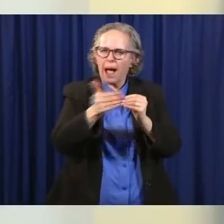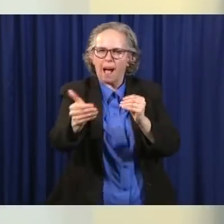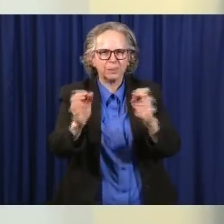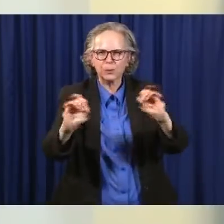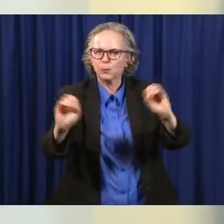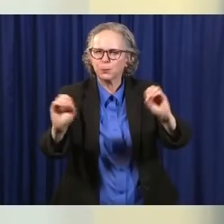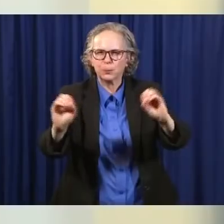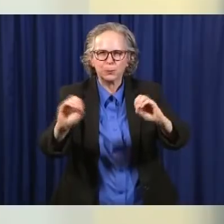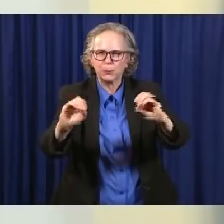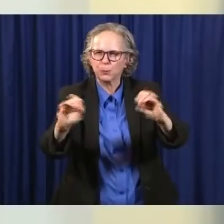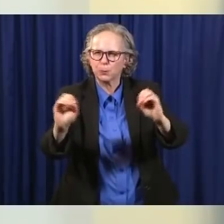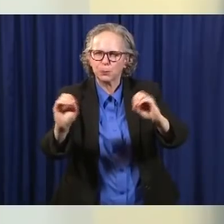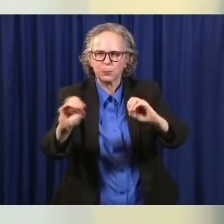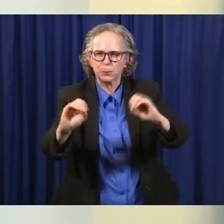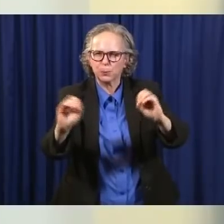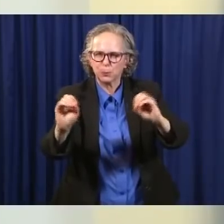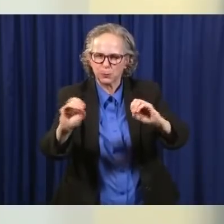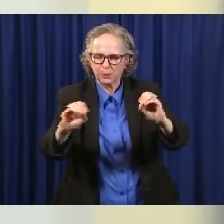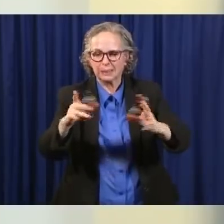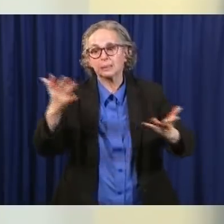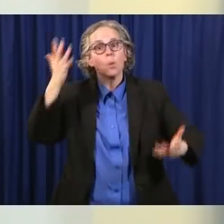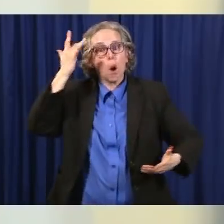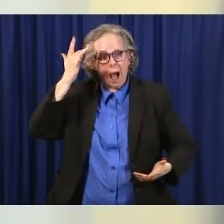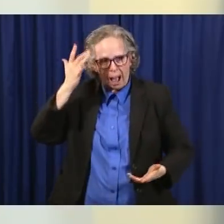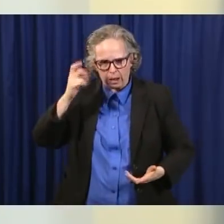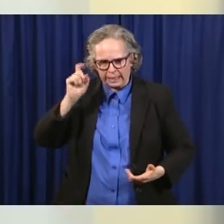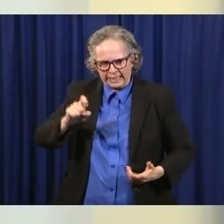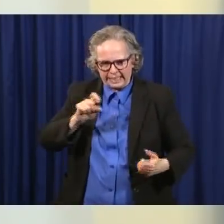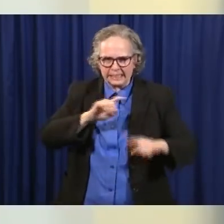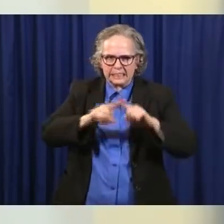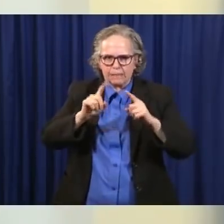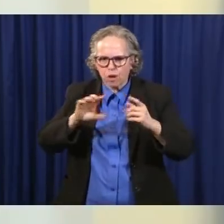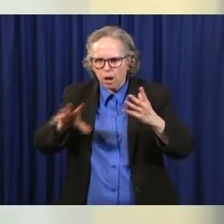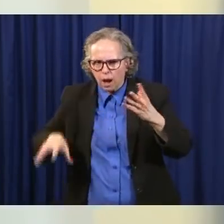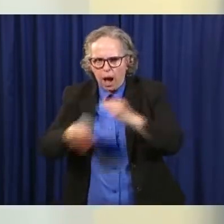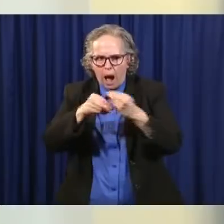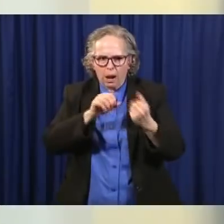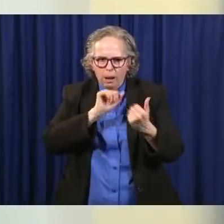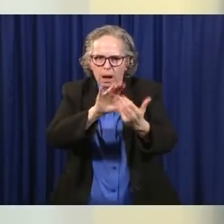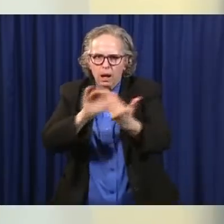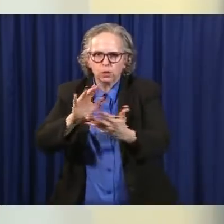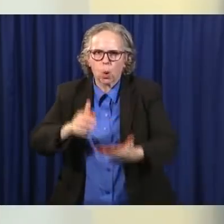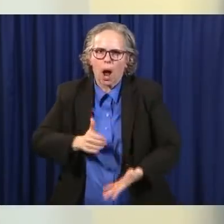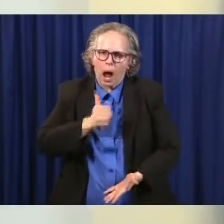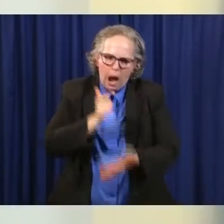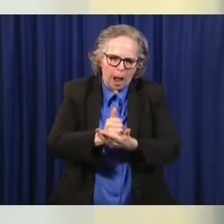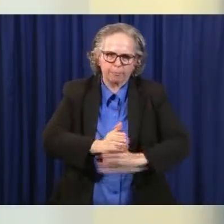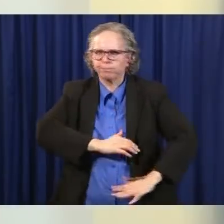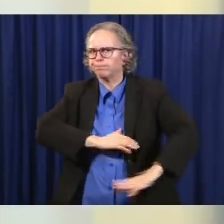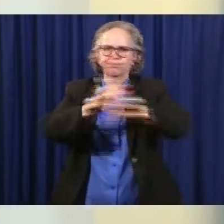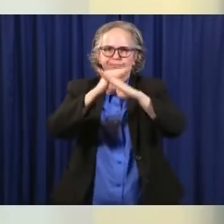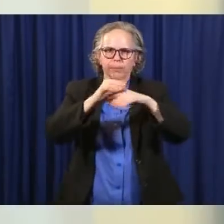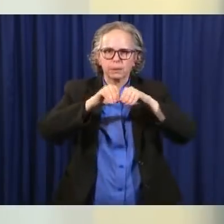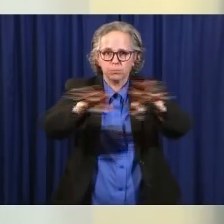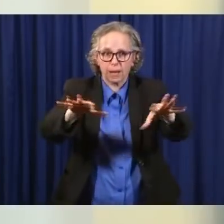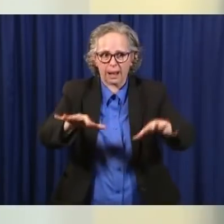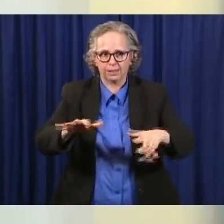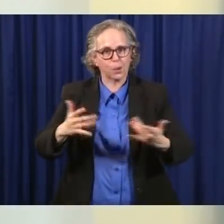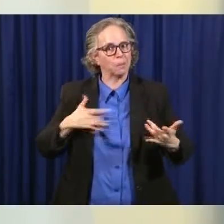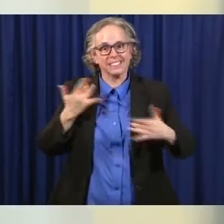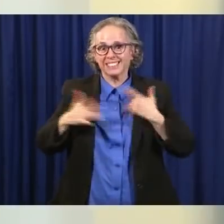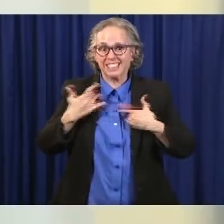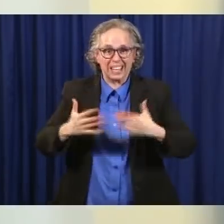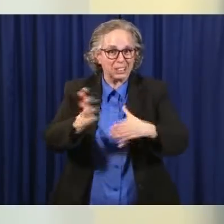actually catch those cases and prevent the spread of disease. And so we really look forward to sharing with you what I think is an